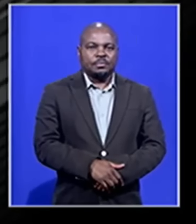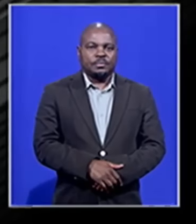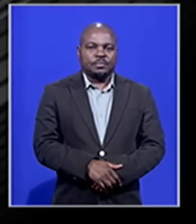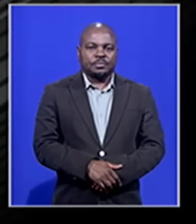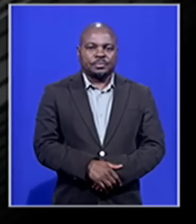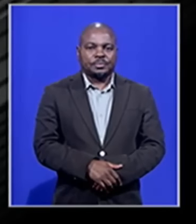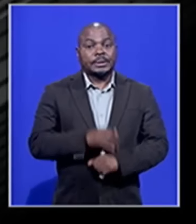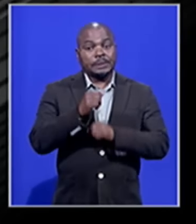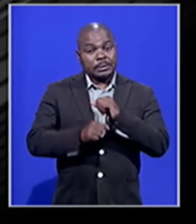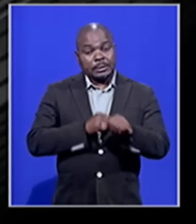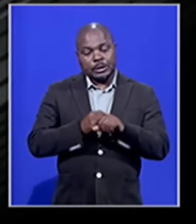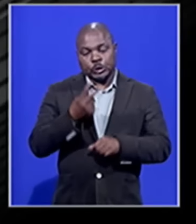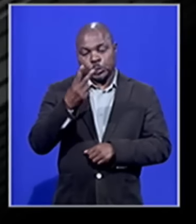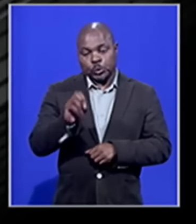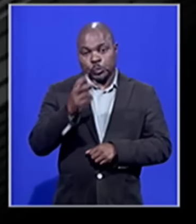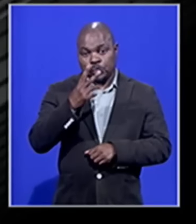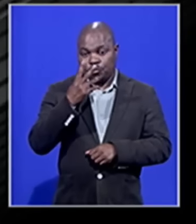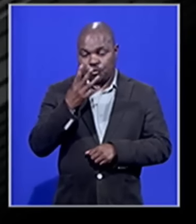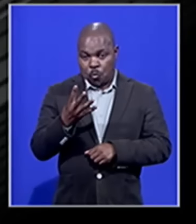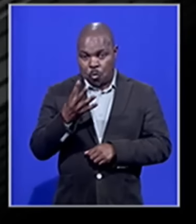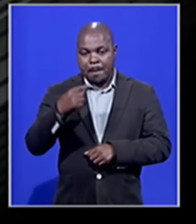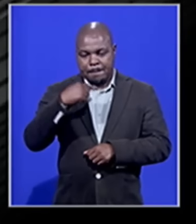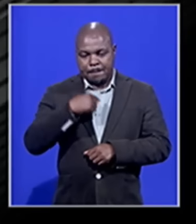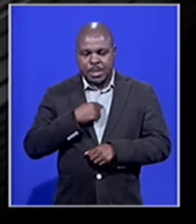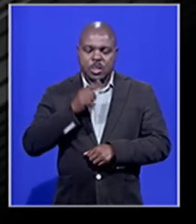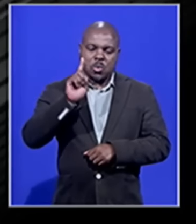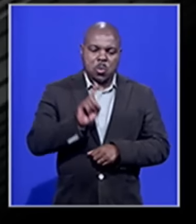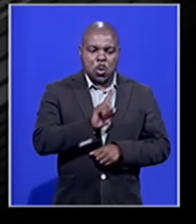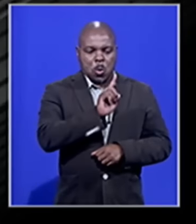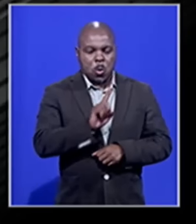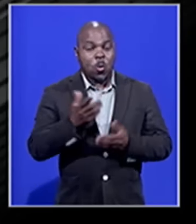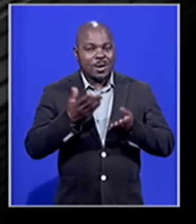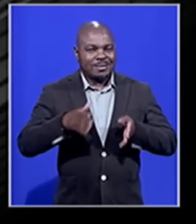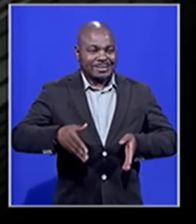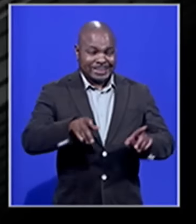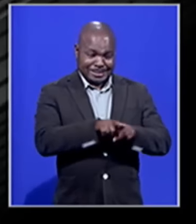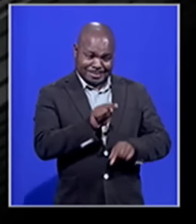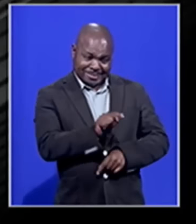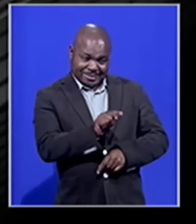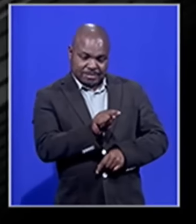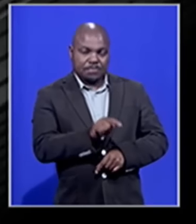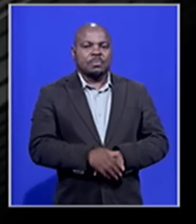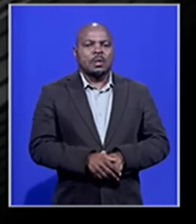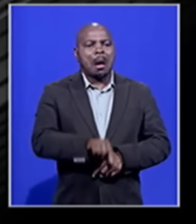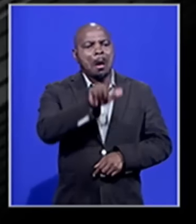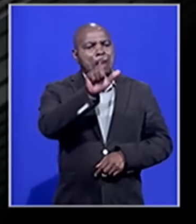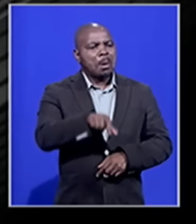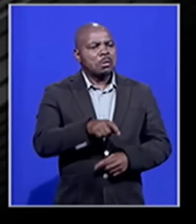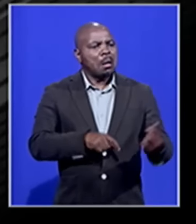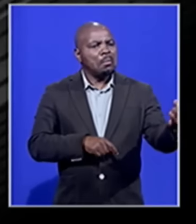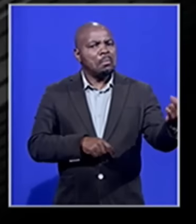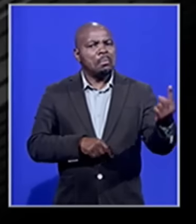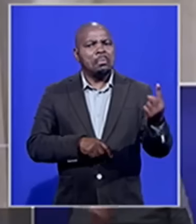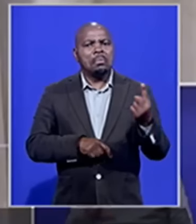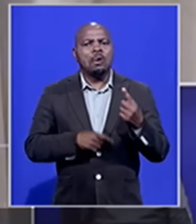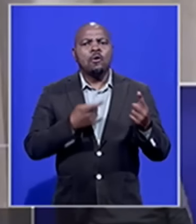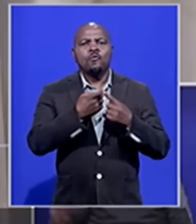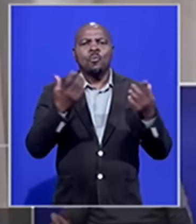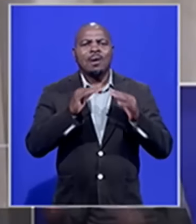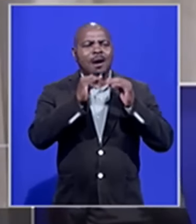In 2024 I am walking on that same street and a person comes out of this